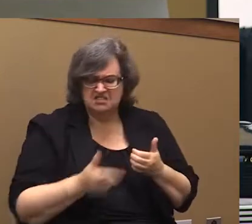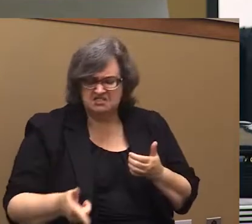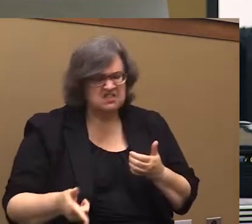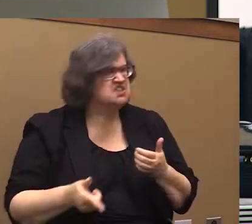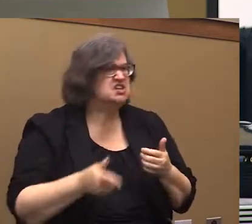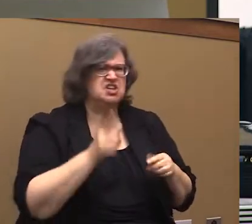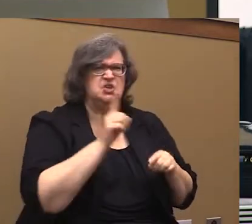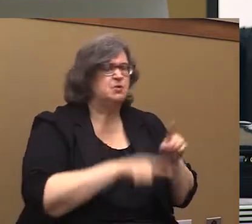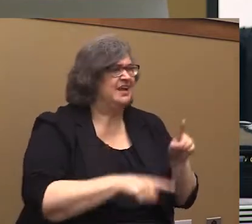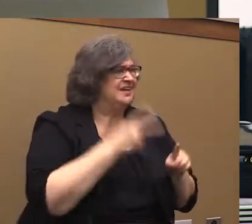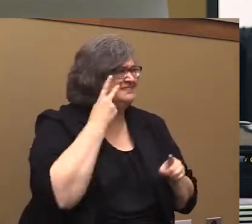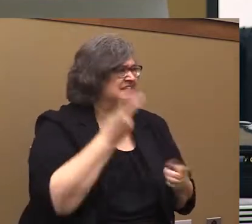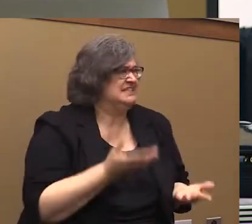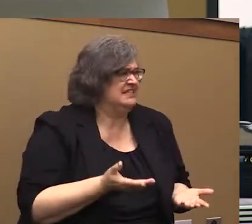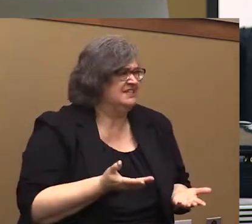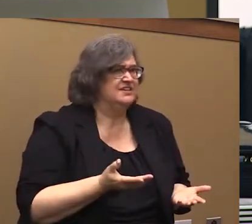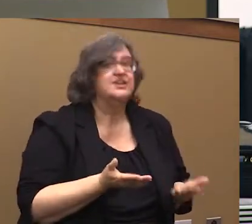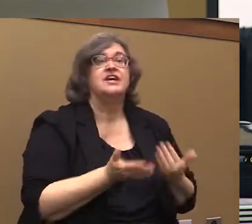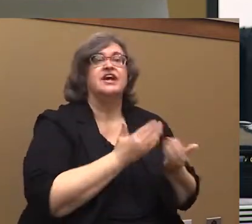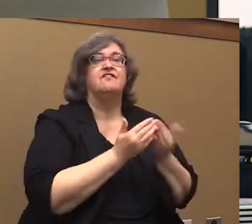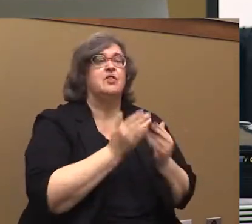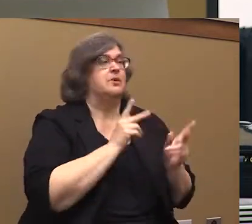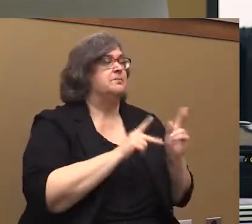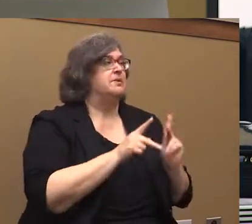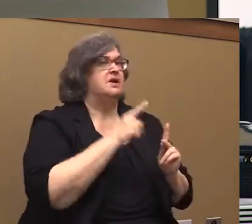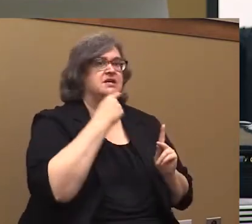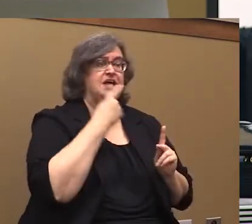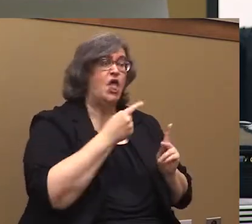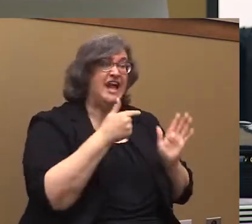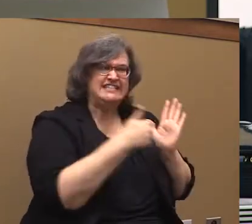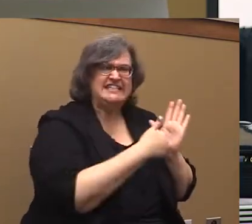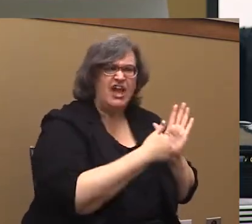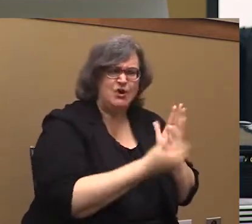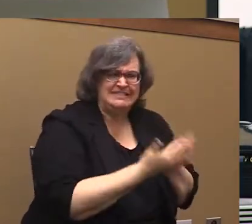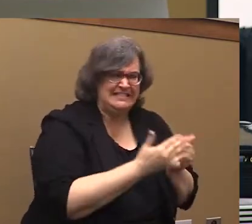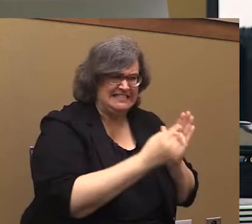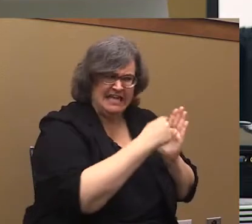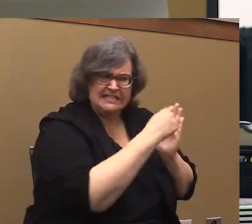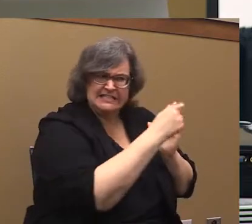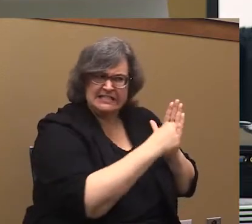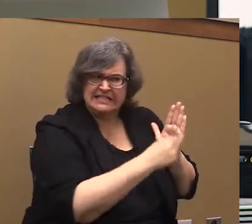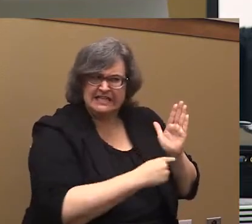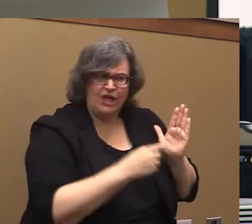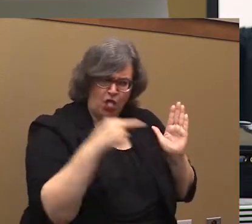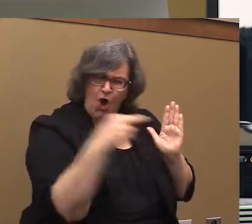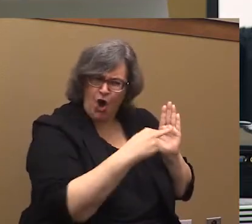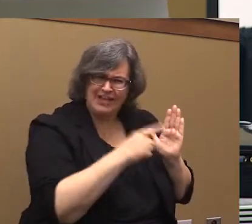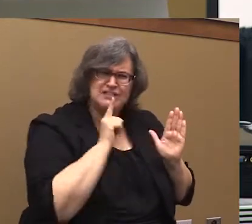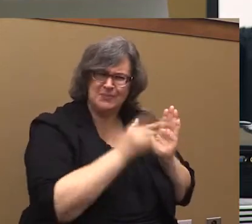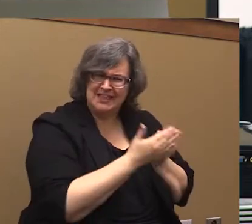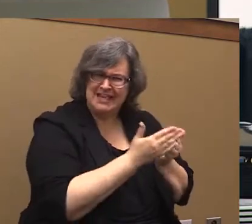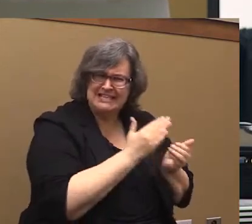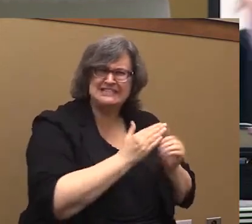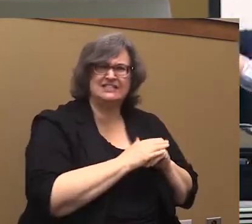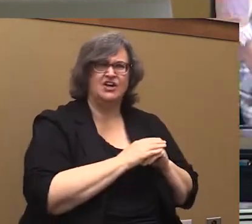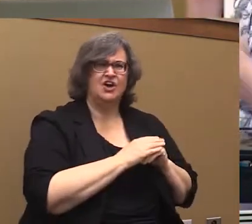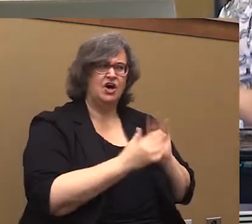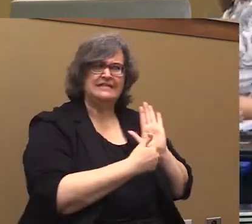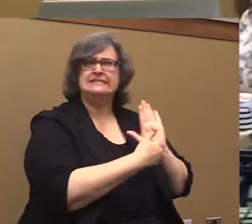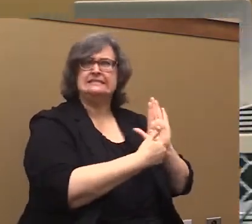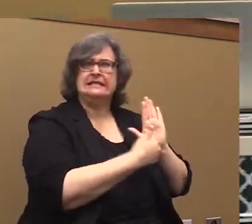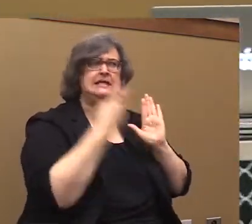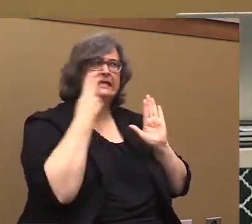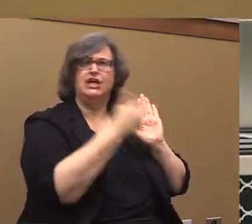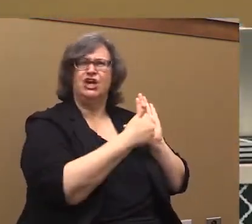you absolutely can't see, even though people are telling you it's easy, or just look, or here